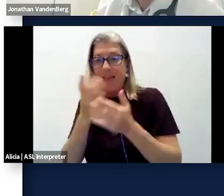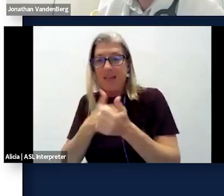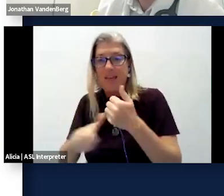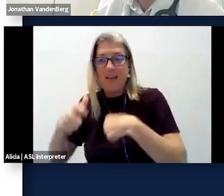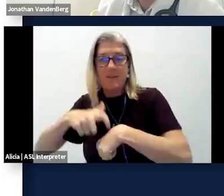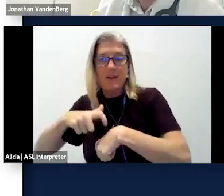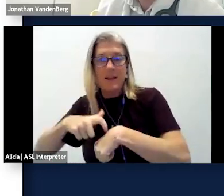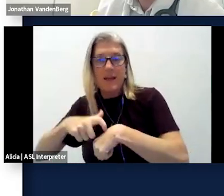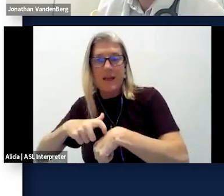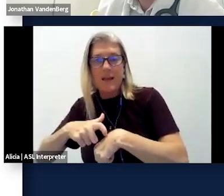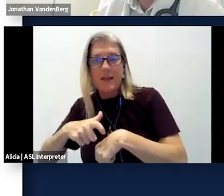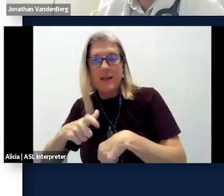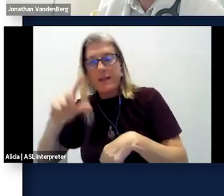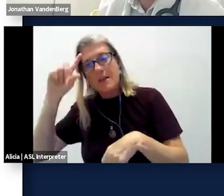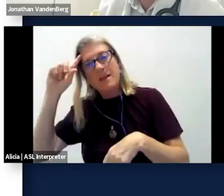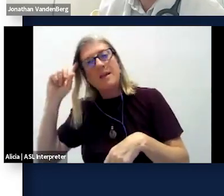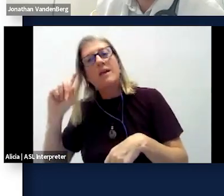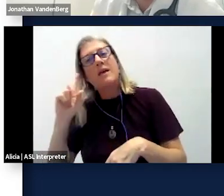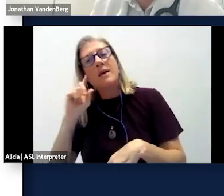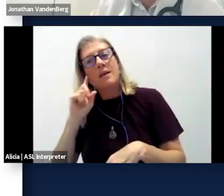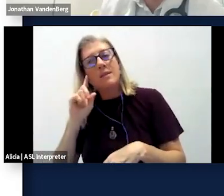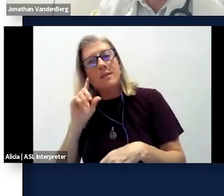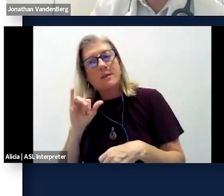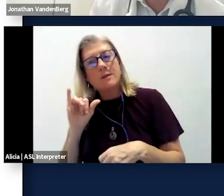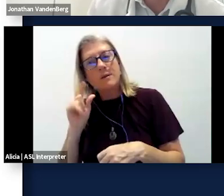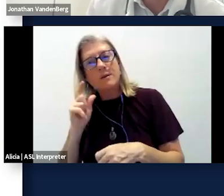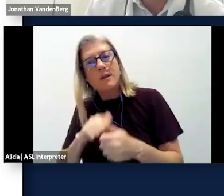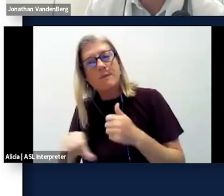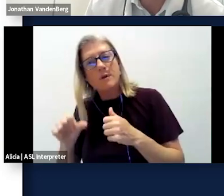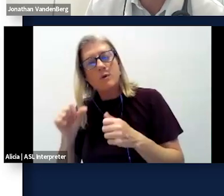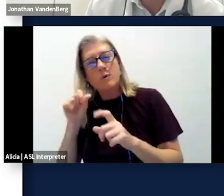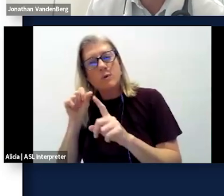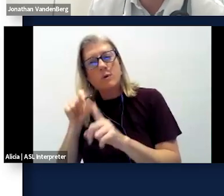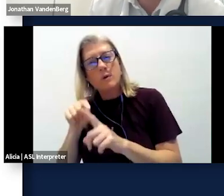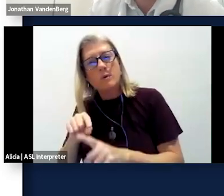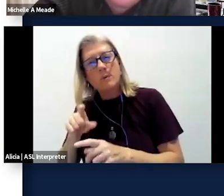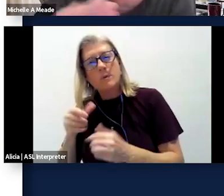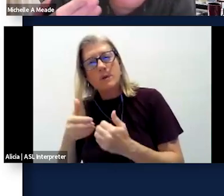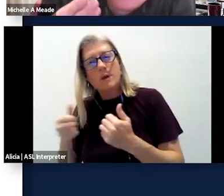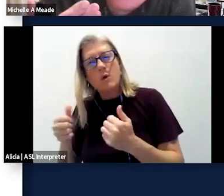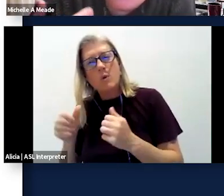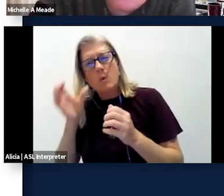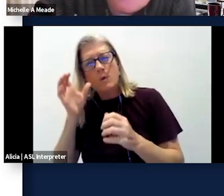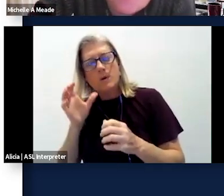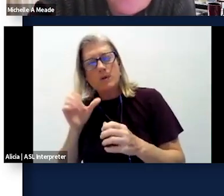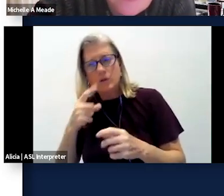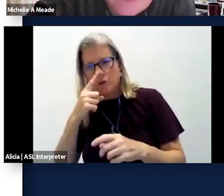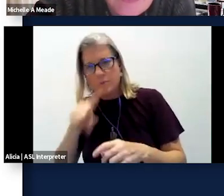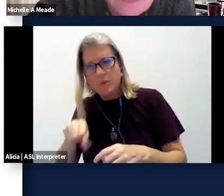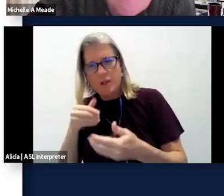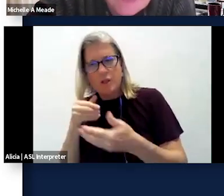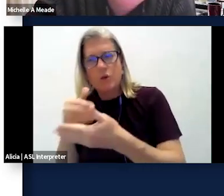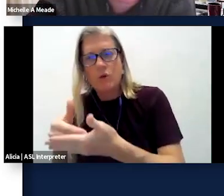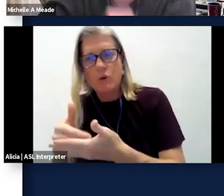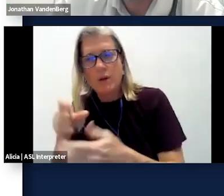So I think there are other chemicals within coffee besides caffeine that can potentially. And John, can you get a little closer?